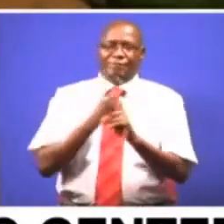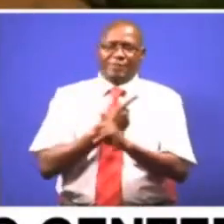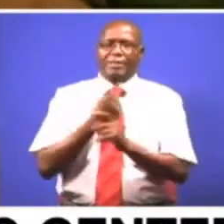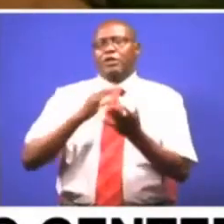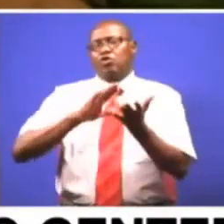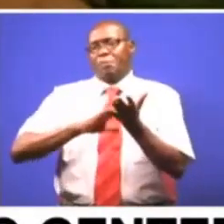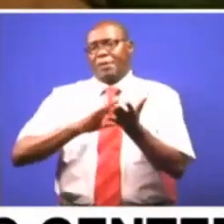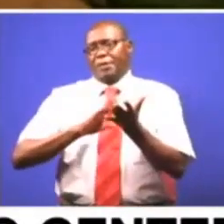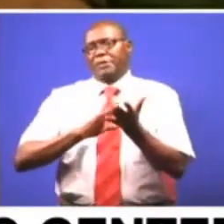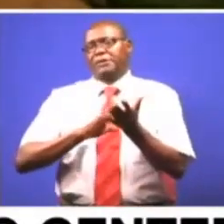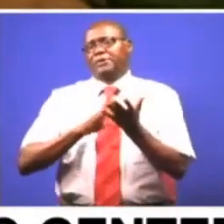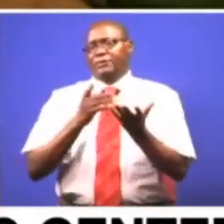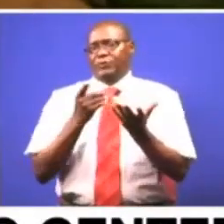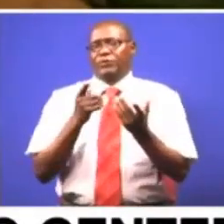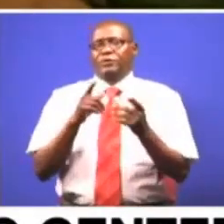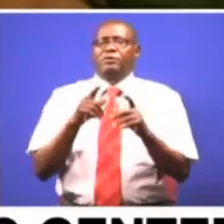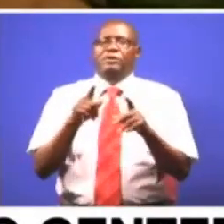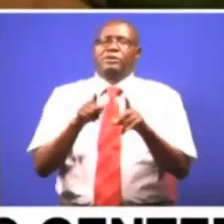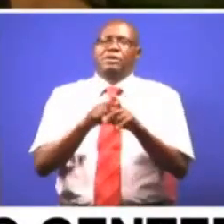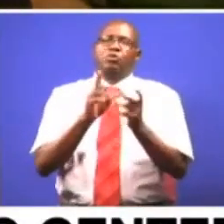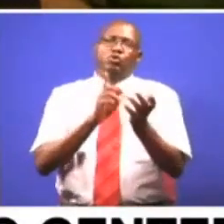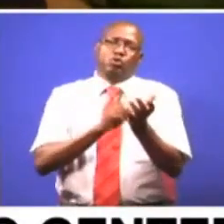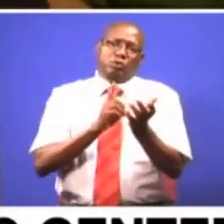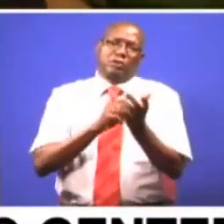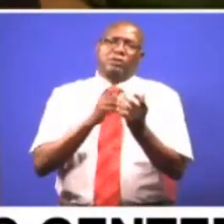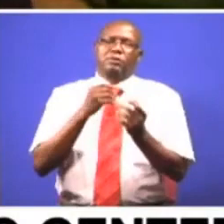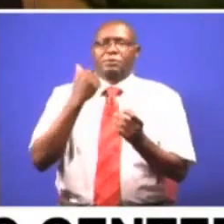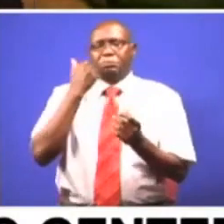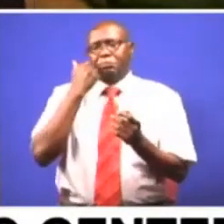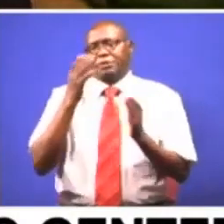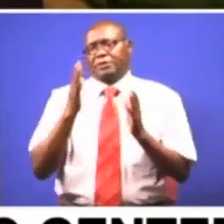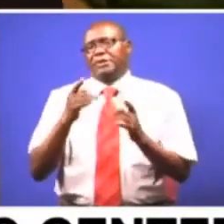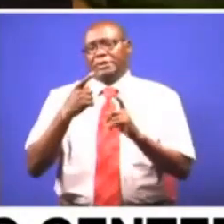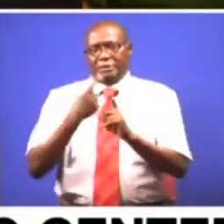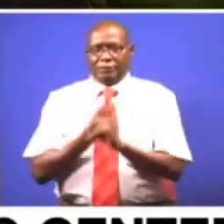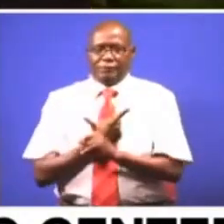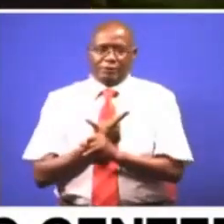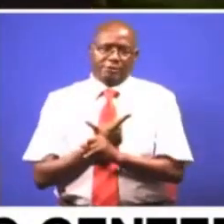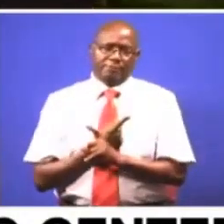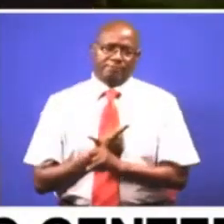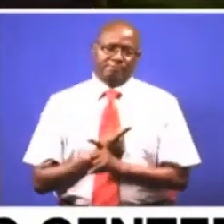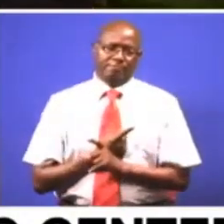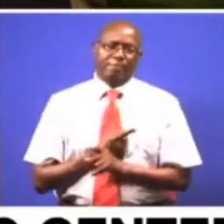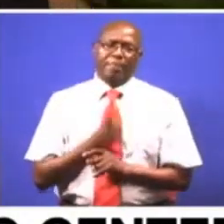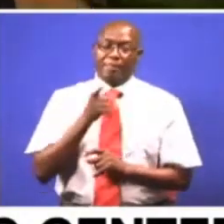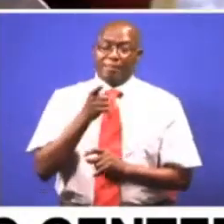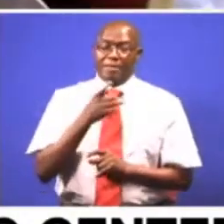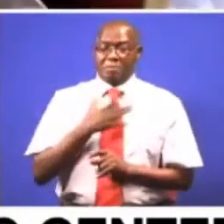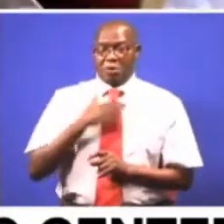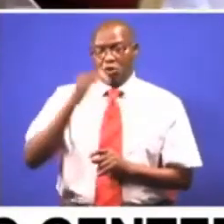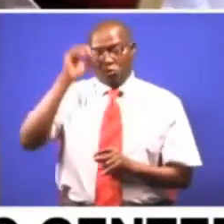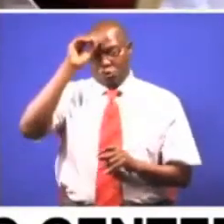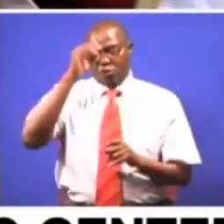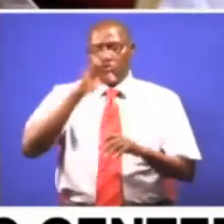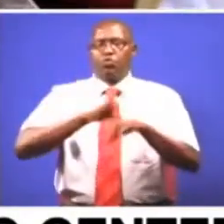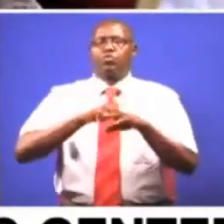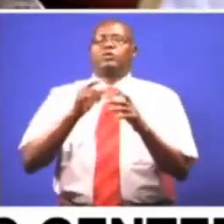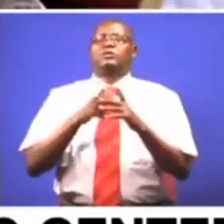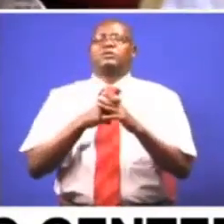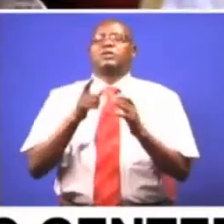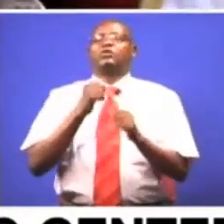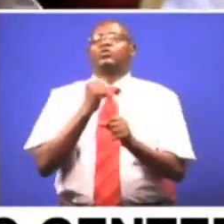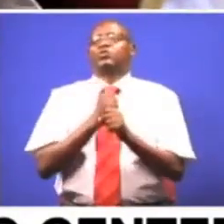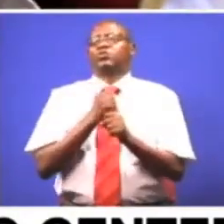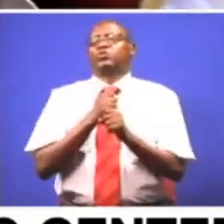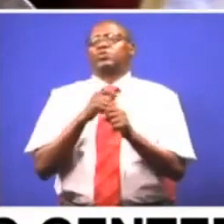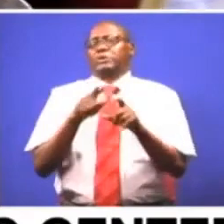recommendation to the doctors and the patients are different. So this is, in my opinion, a good starting point to do